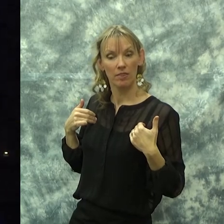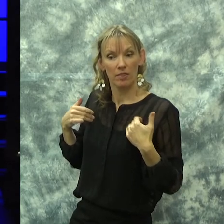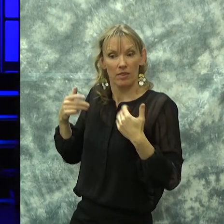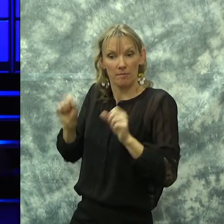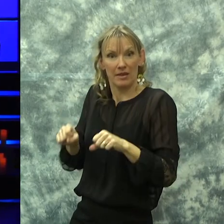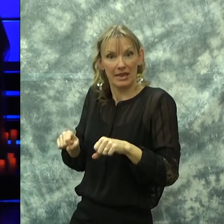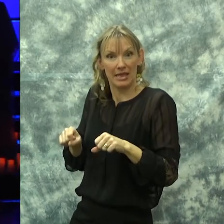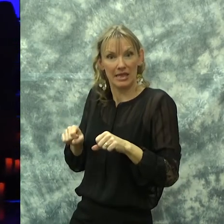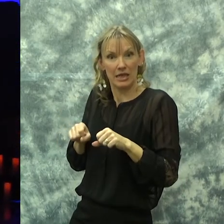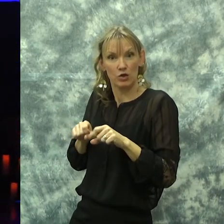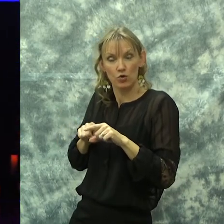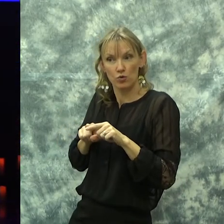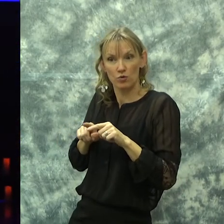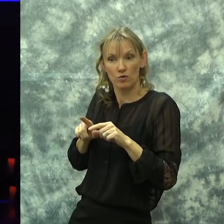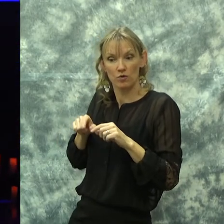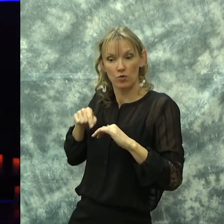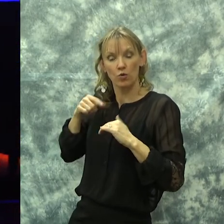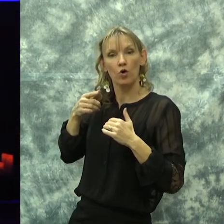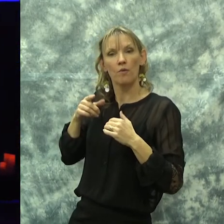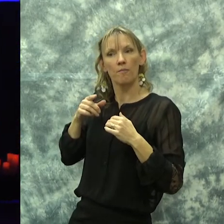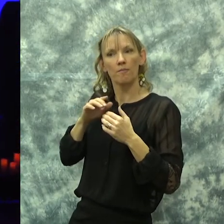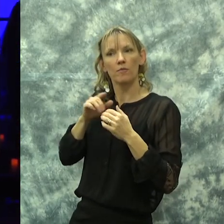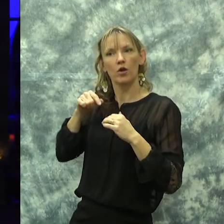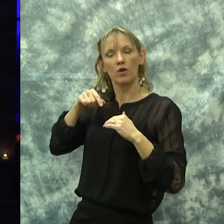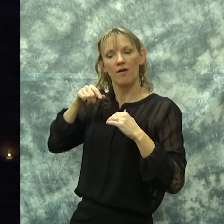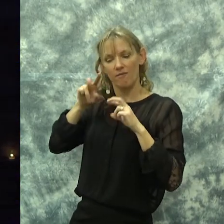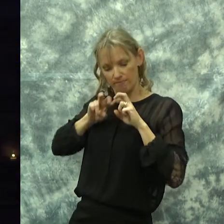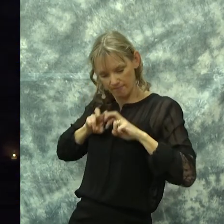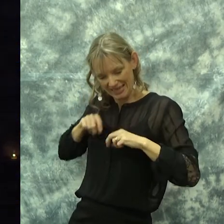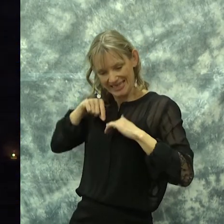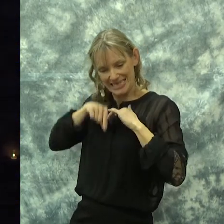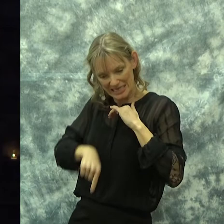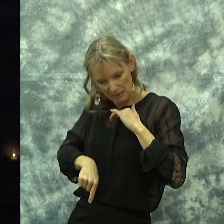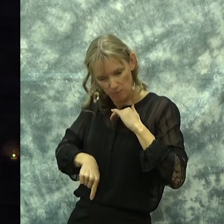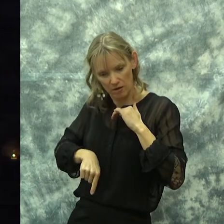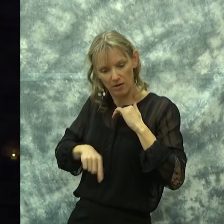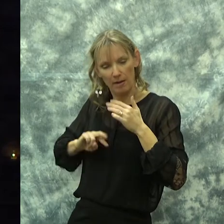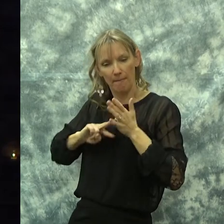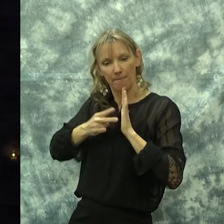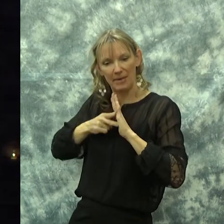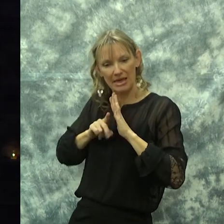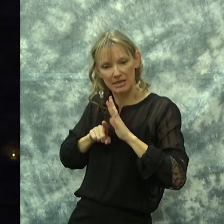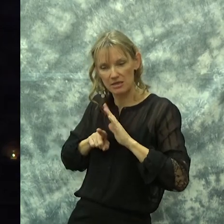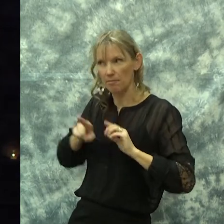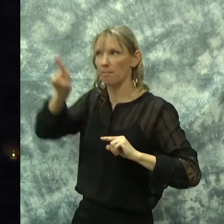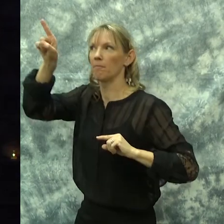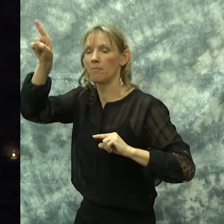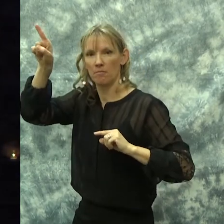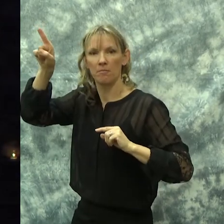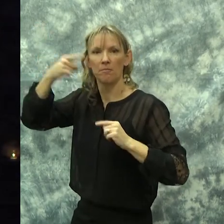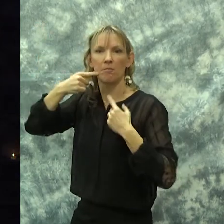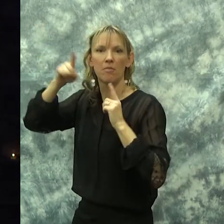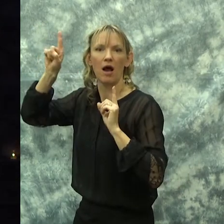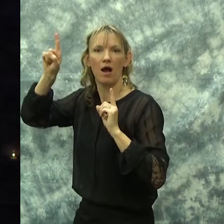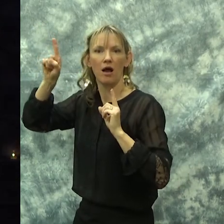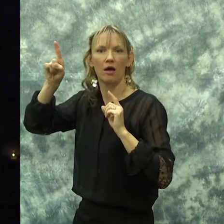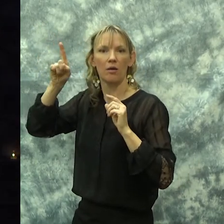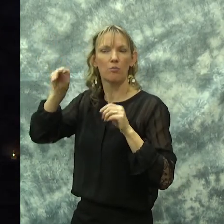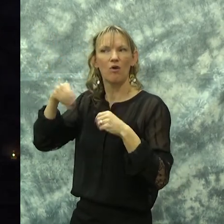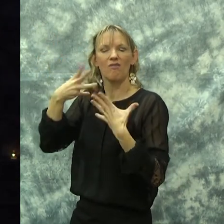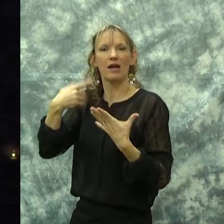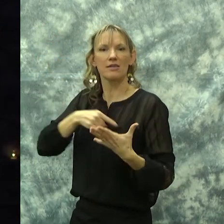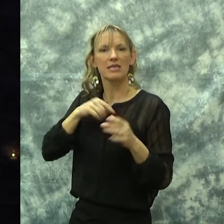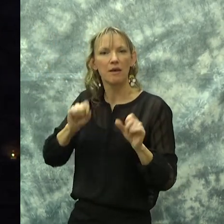climbing when we go deeper within, can give us the ability to see, to